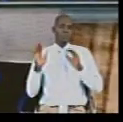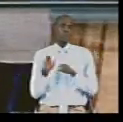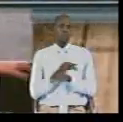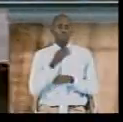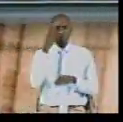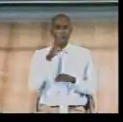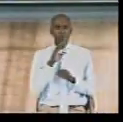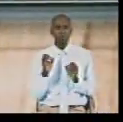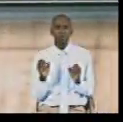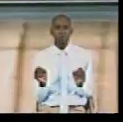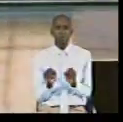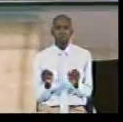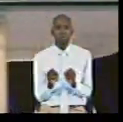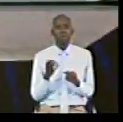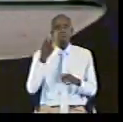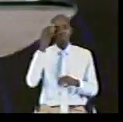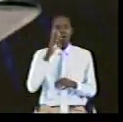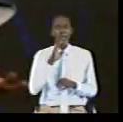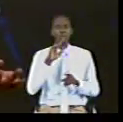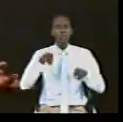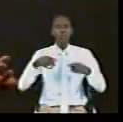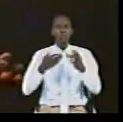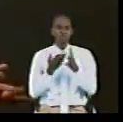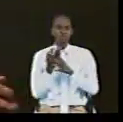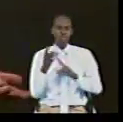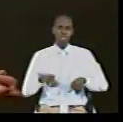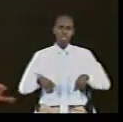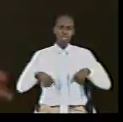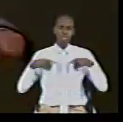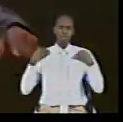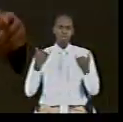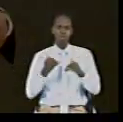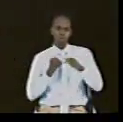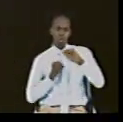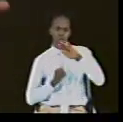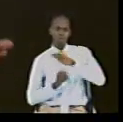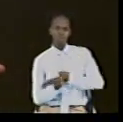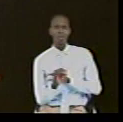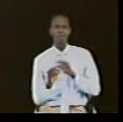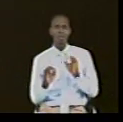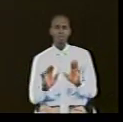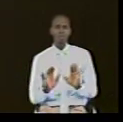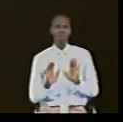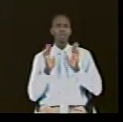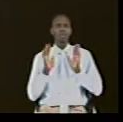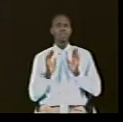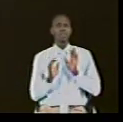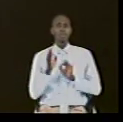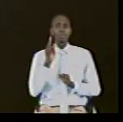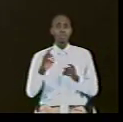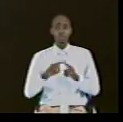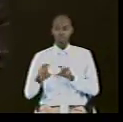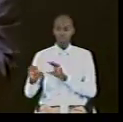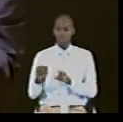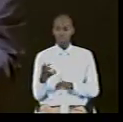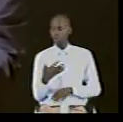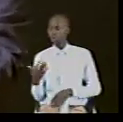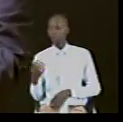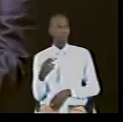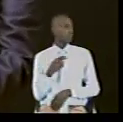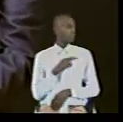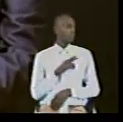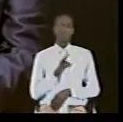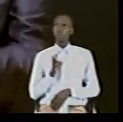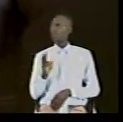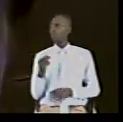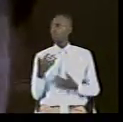why are you going through life now under fear? If you want to do anything now, you look here, you look there. Is